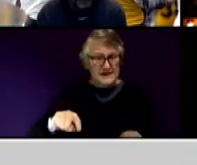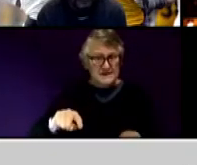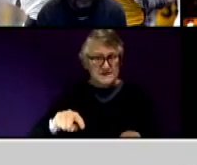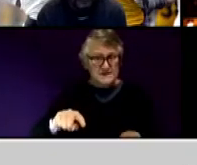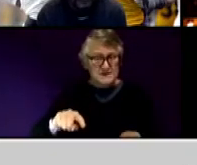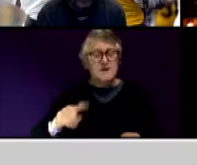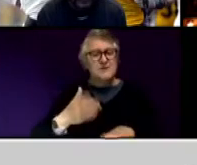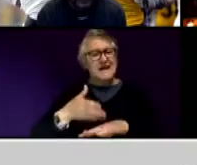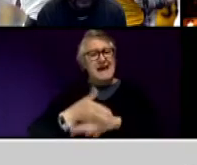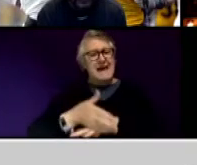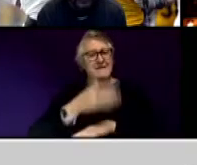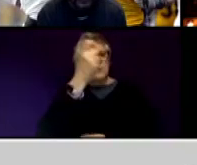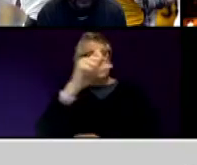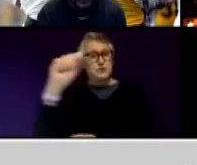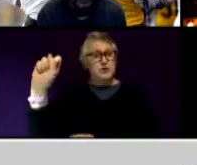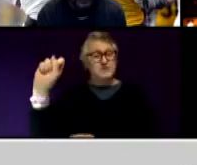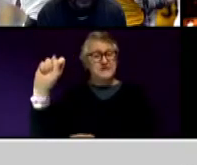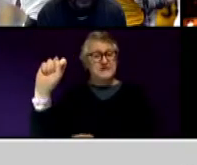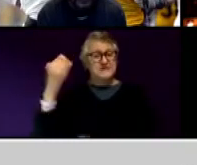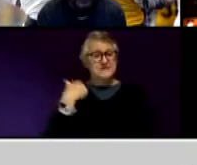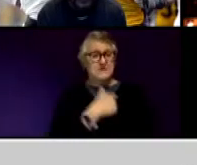and